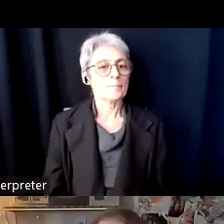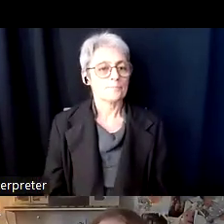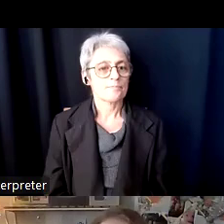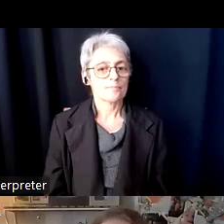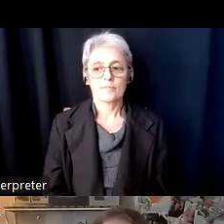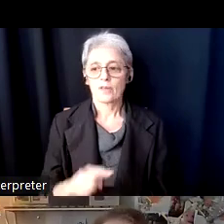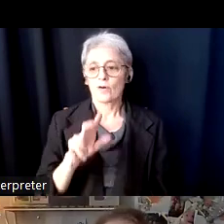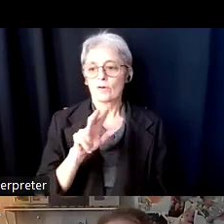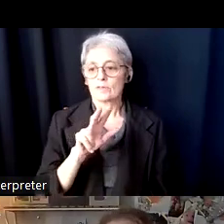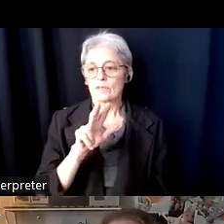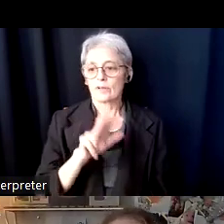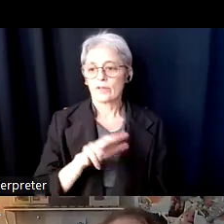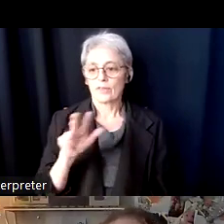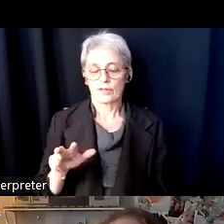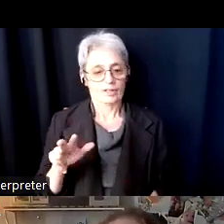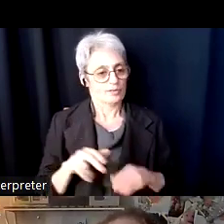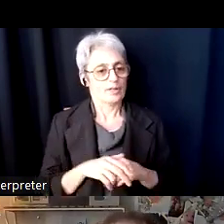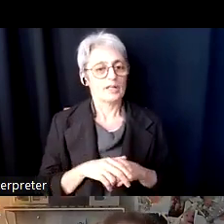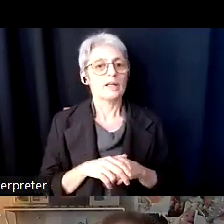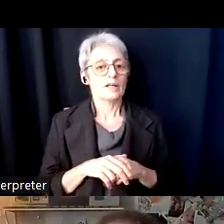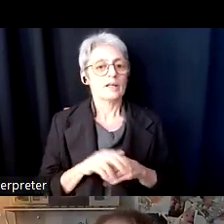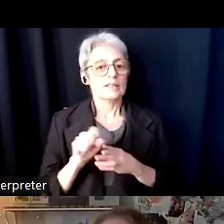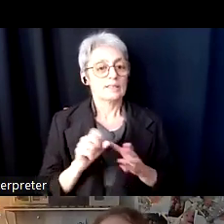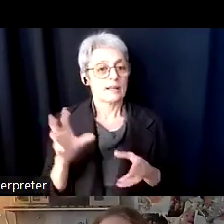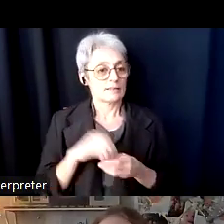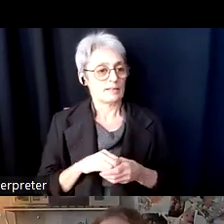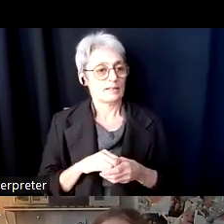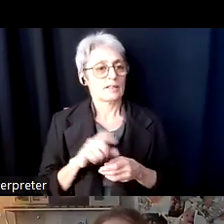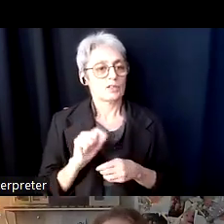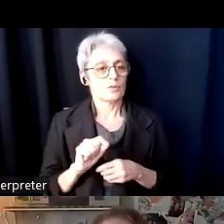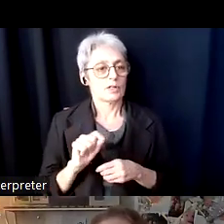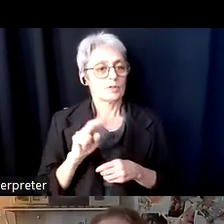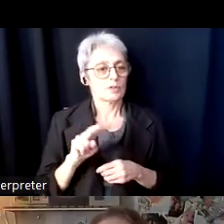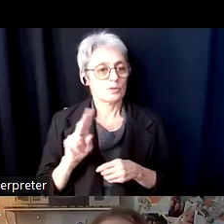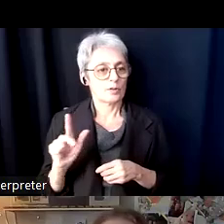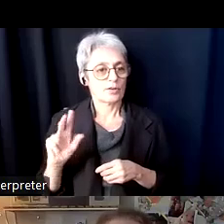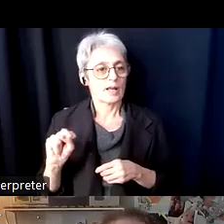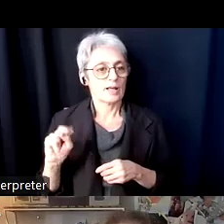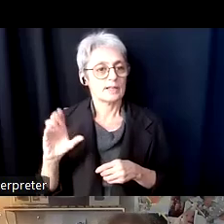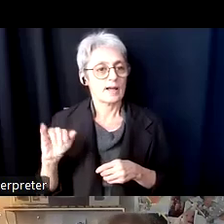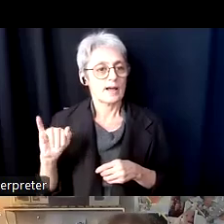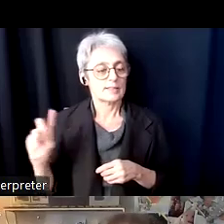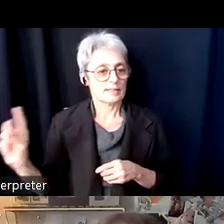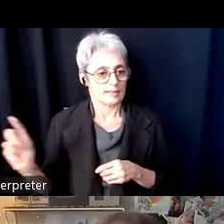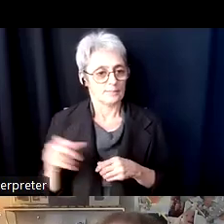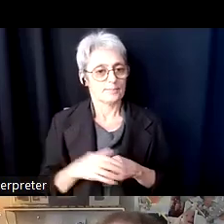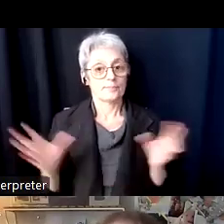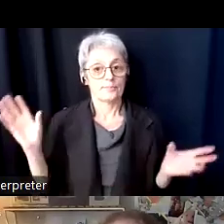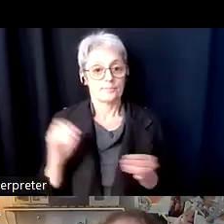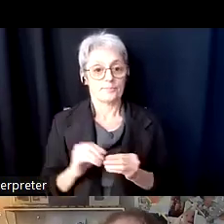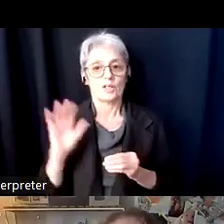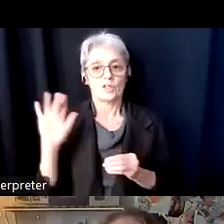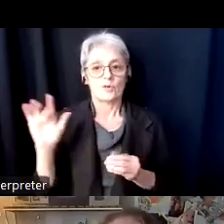in the 2022-23 NCI-IDD. Altogether, we heard from more than 25,000